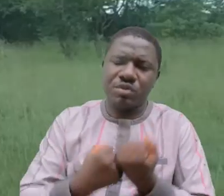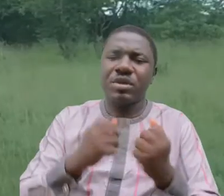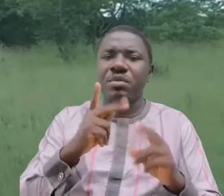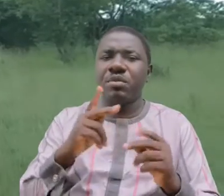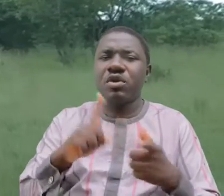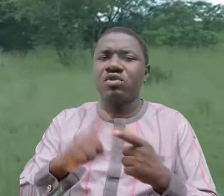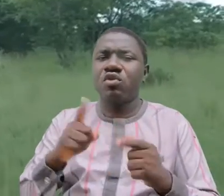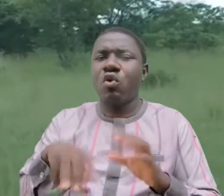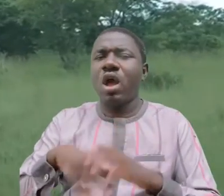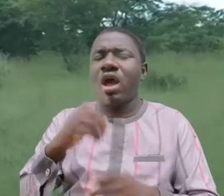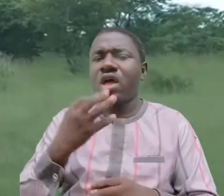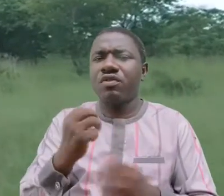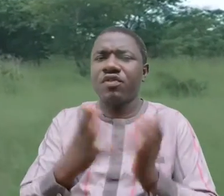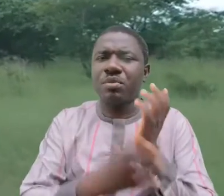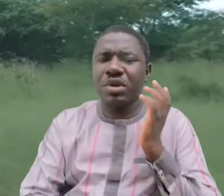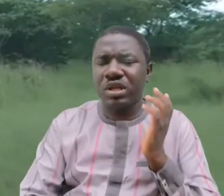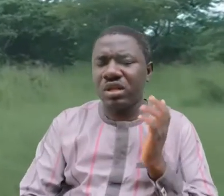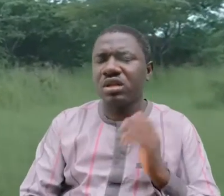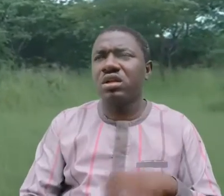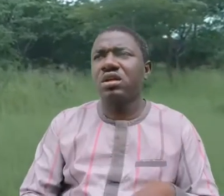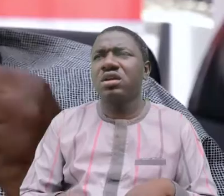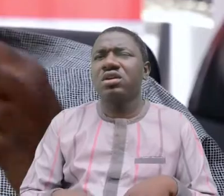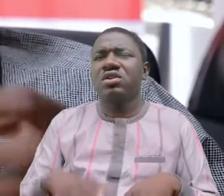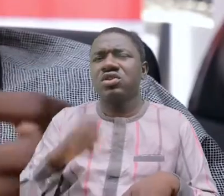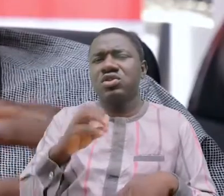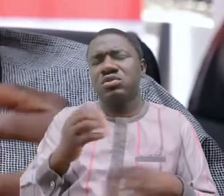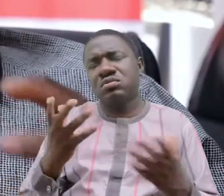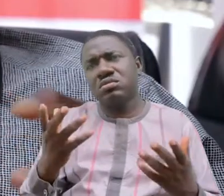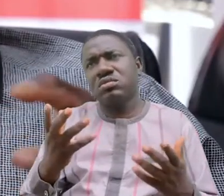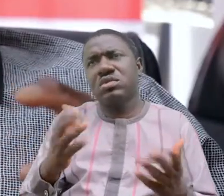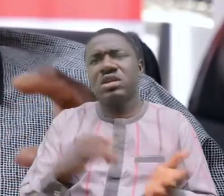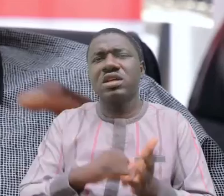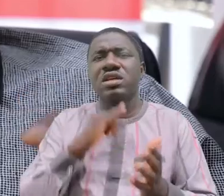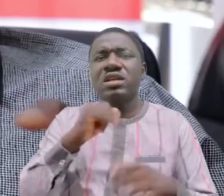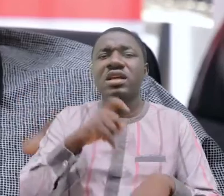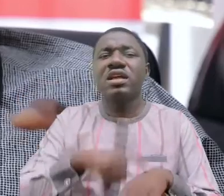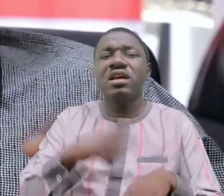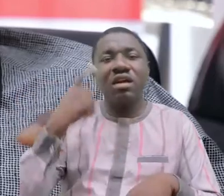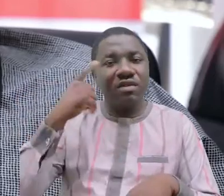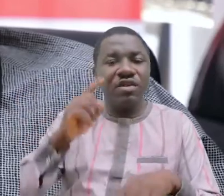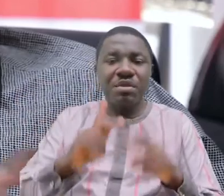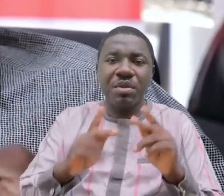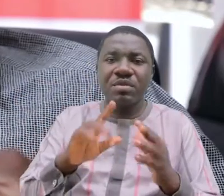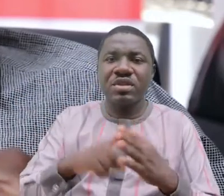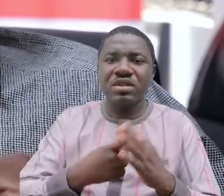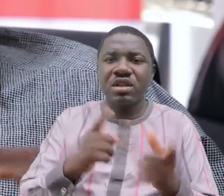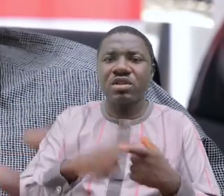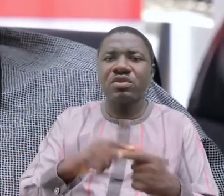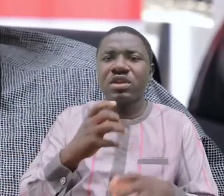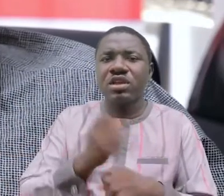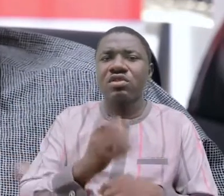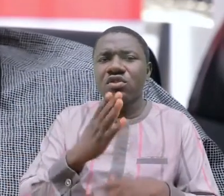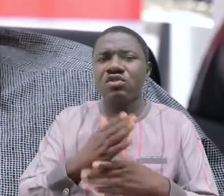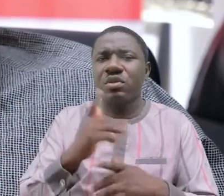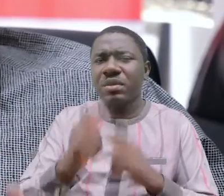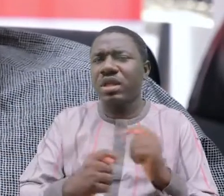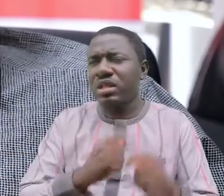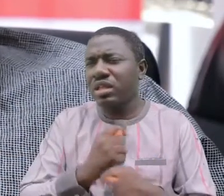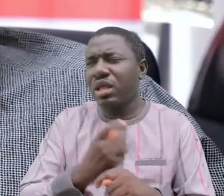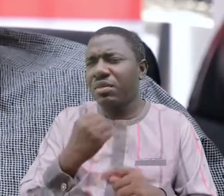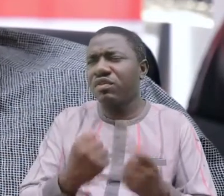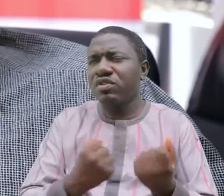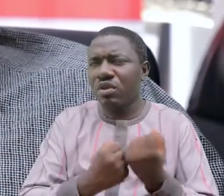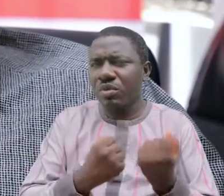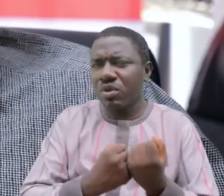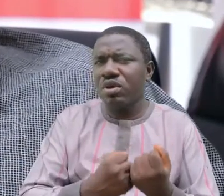people out of poverty. And so it was felt that, it's time for people to begin to get some kind of